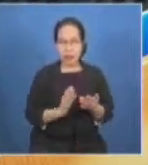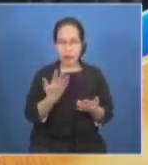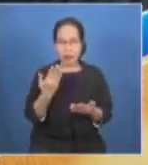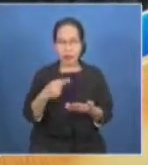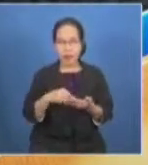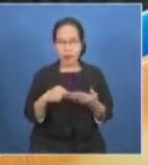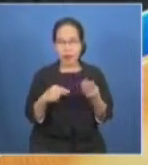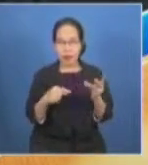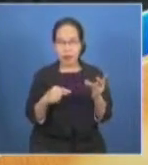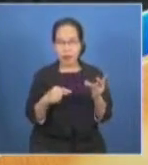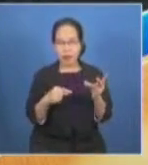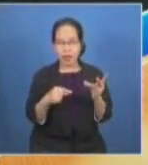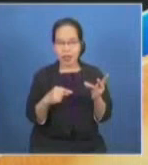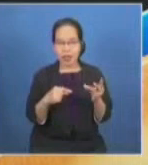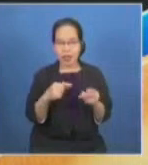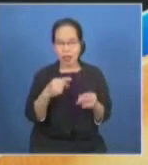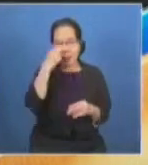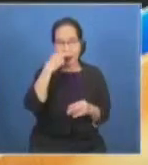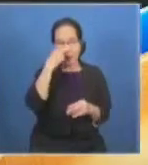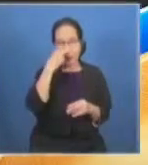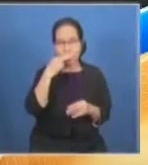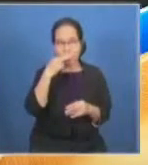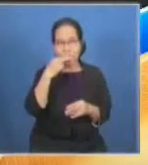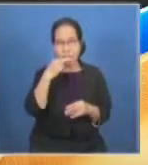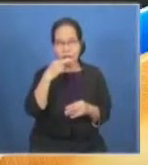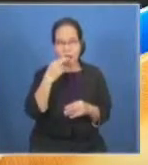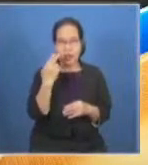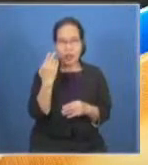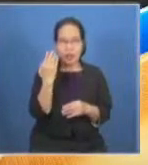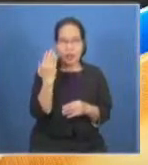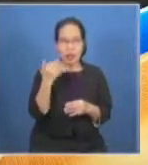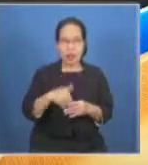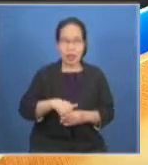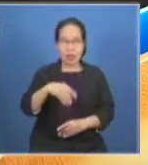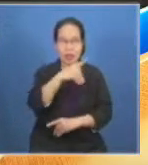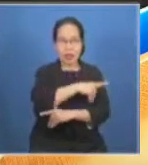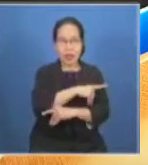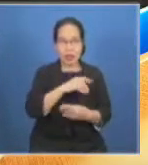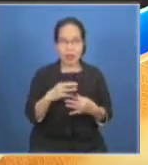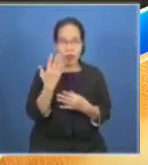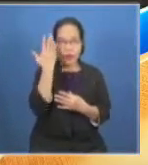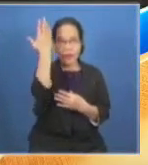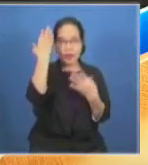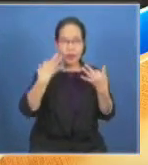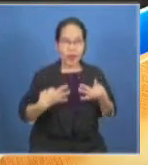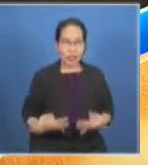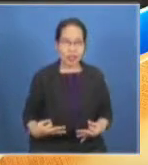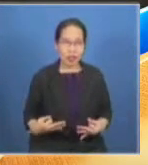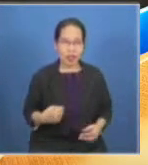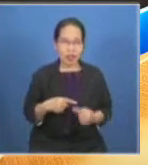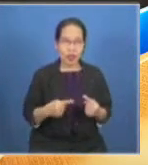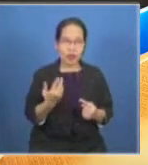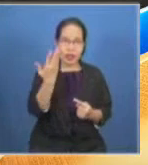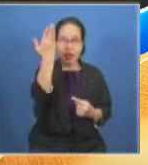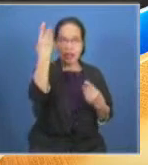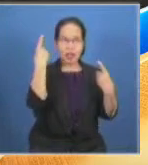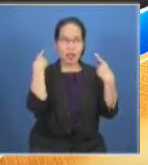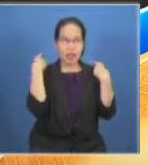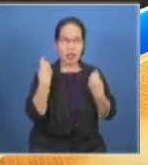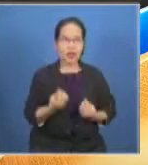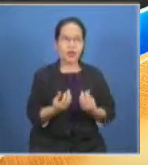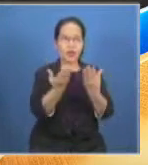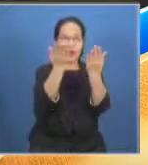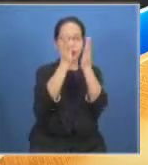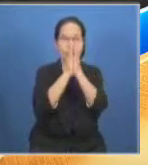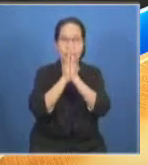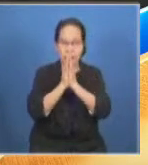was praying. Let's read that in 5:7 of Hebrews. Who in the days of his flesh, when he